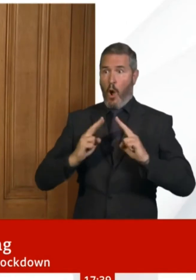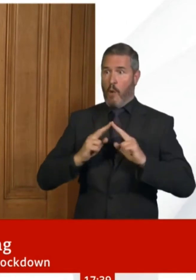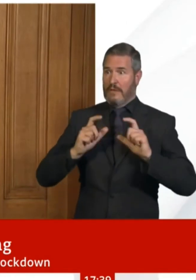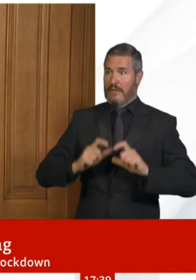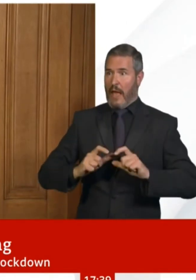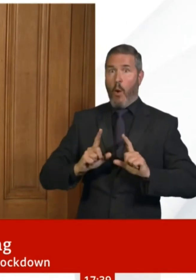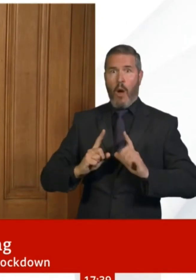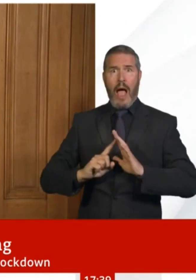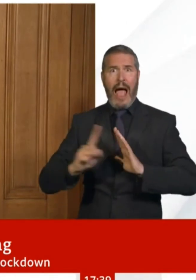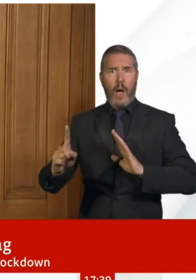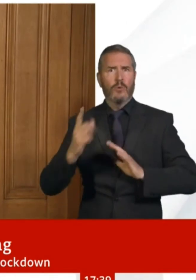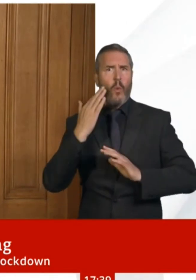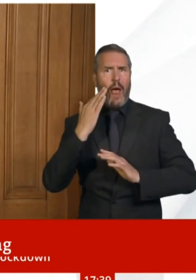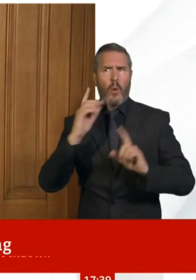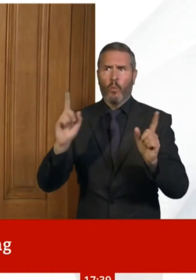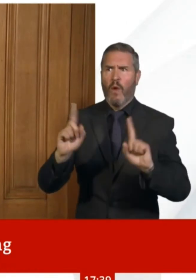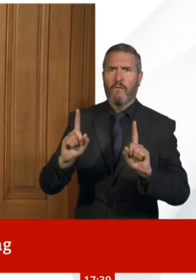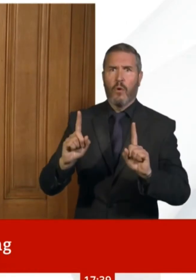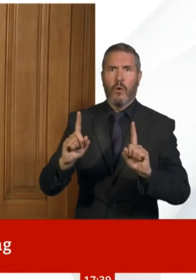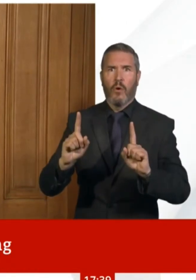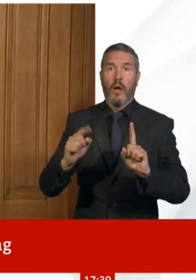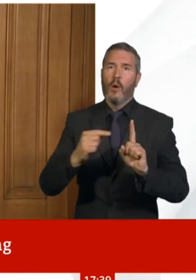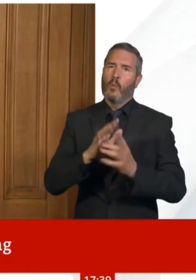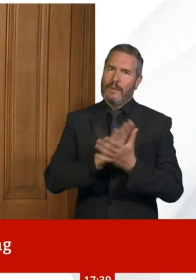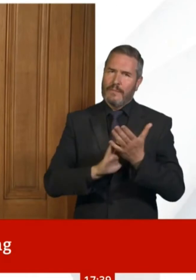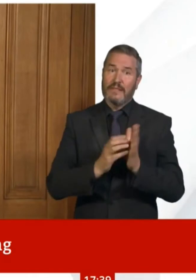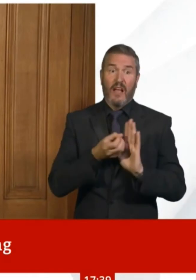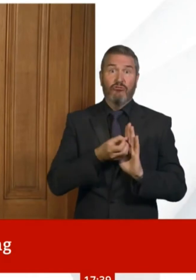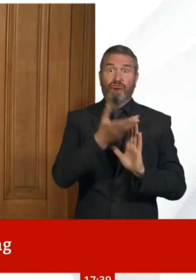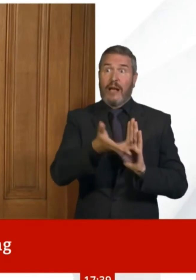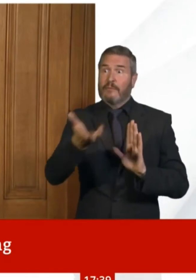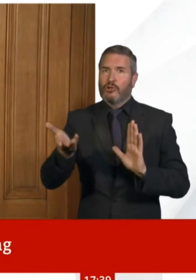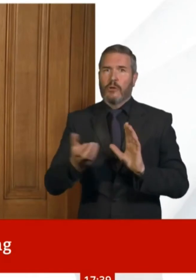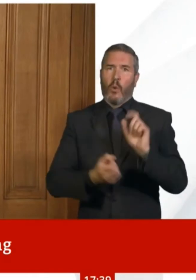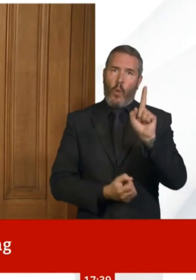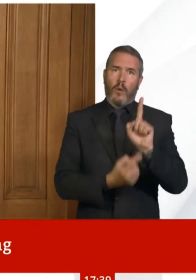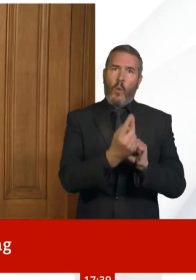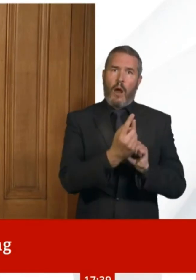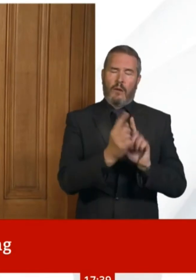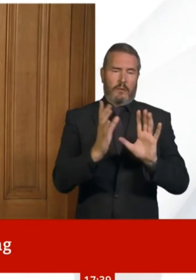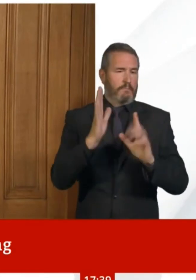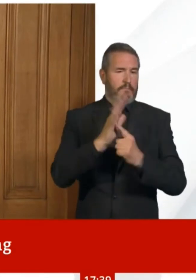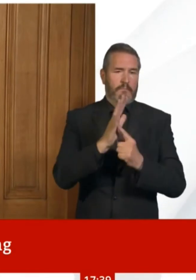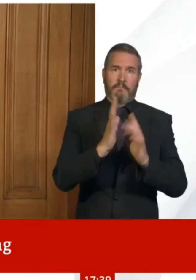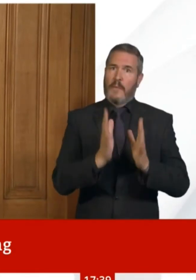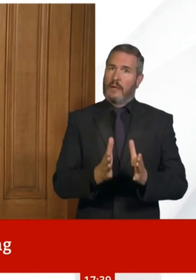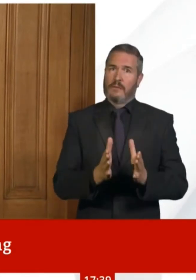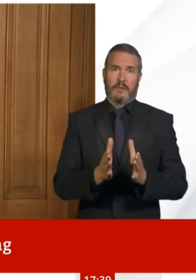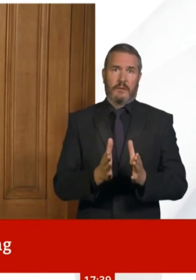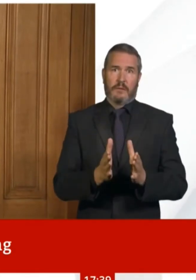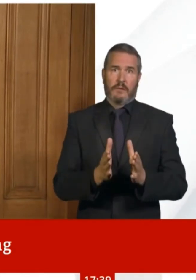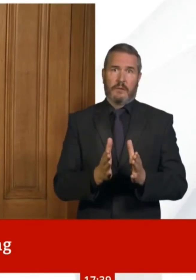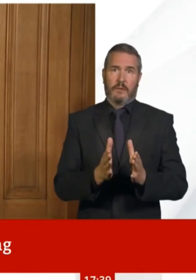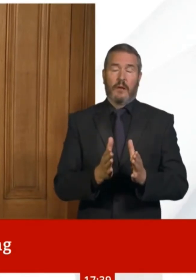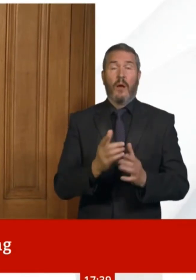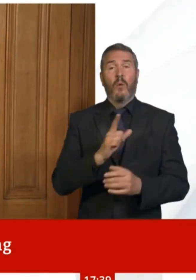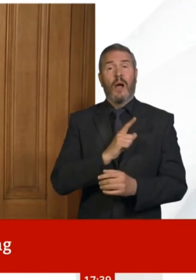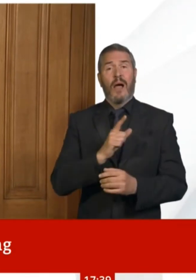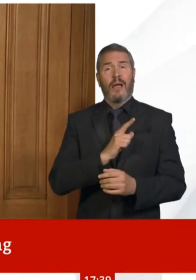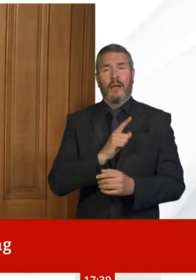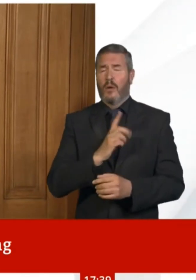relax. It's important to keep the R below 1. And this is all about trying to reduce